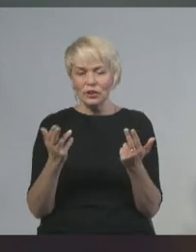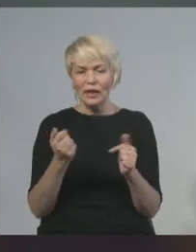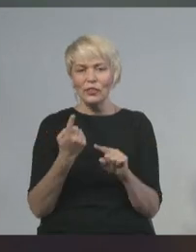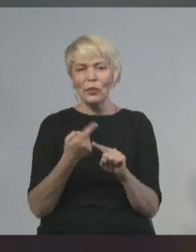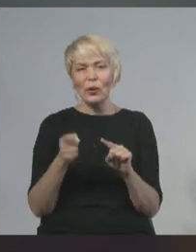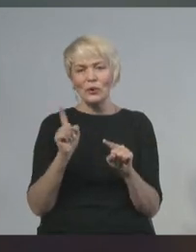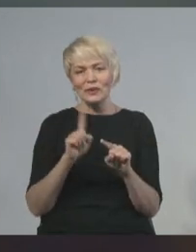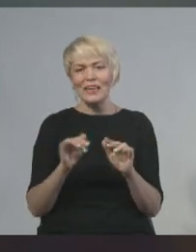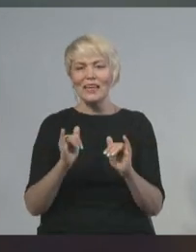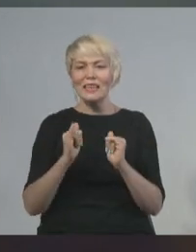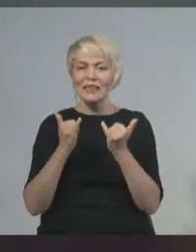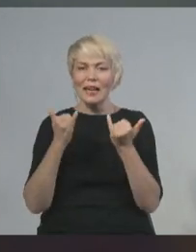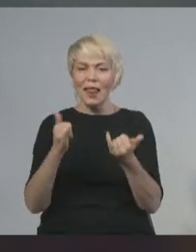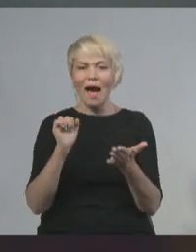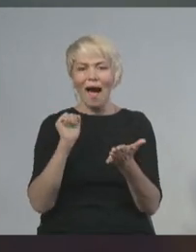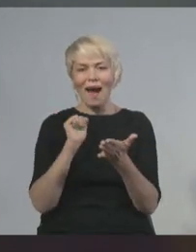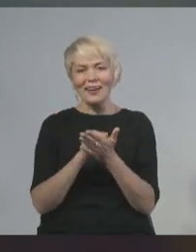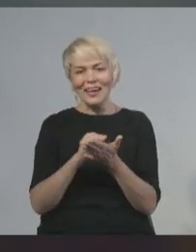course